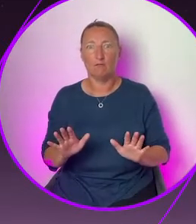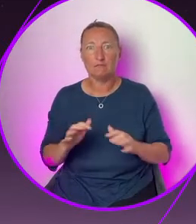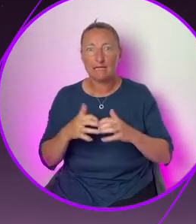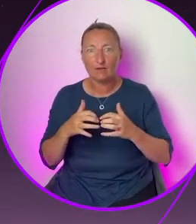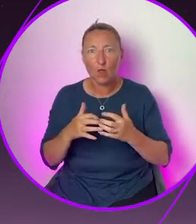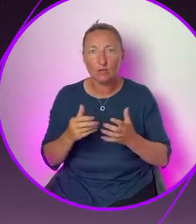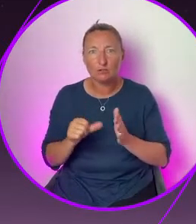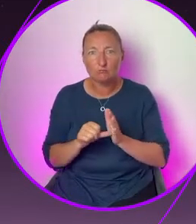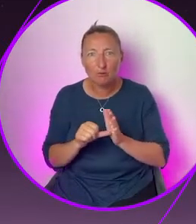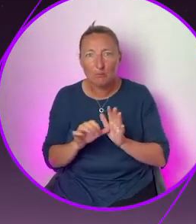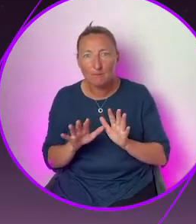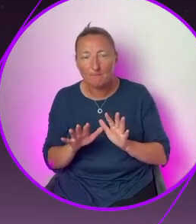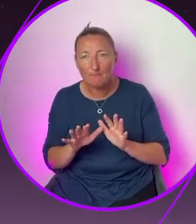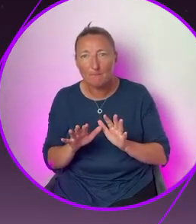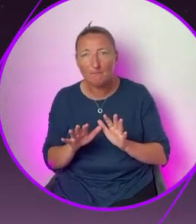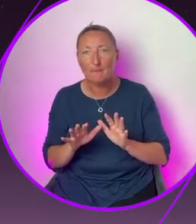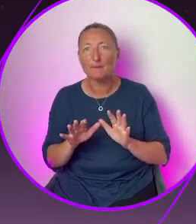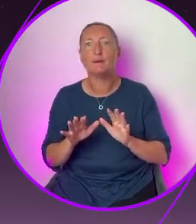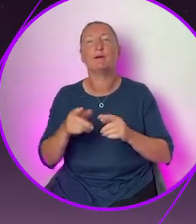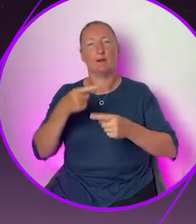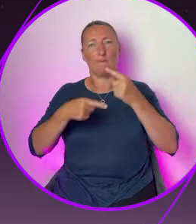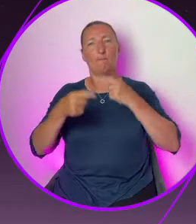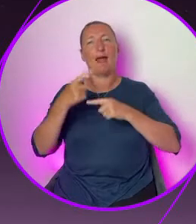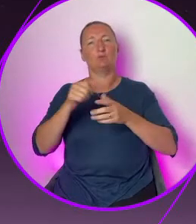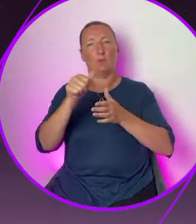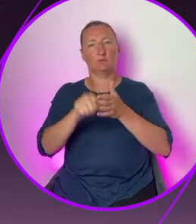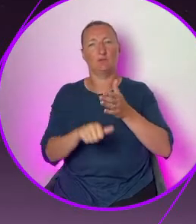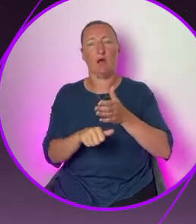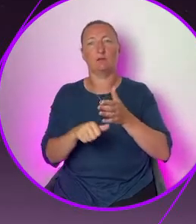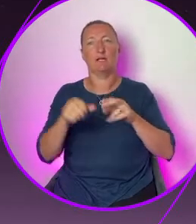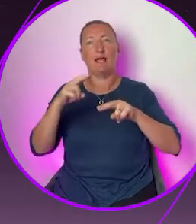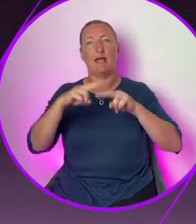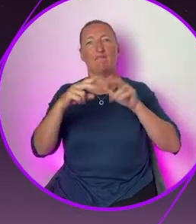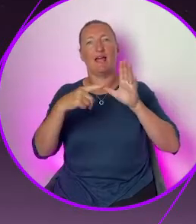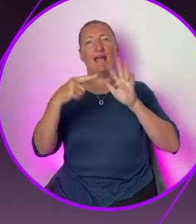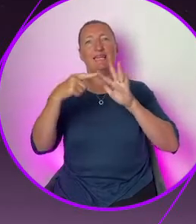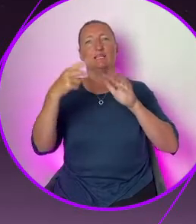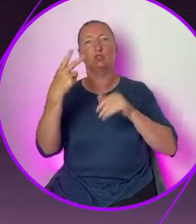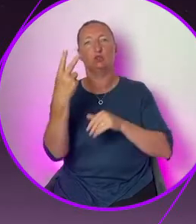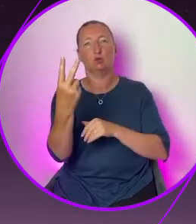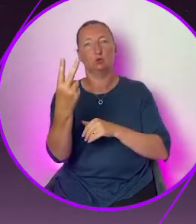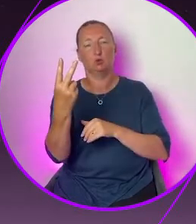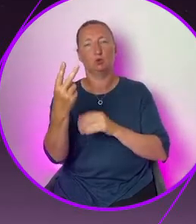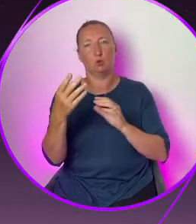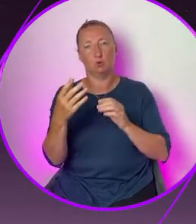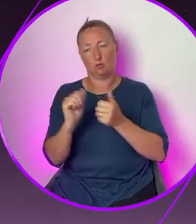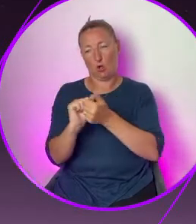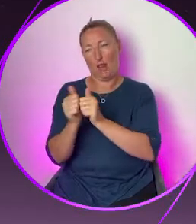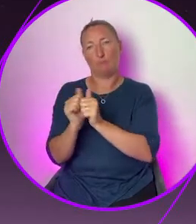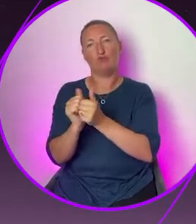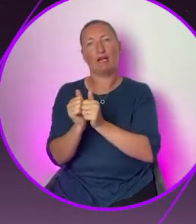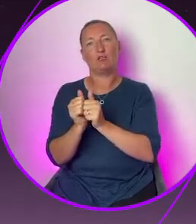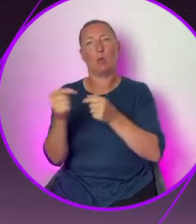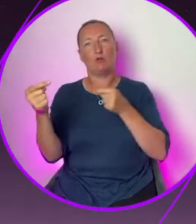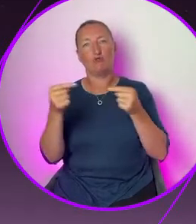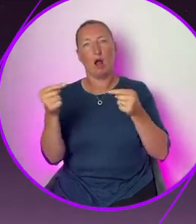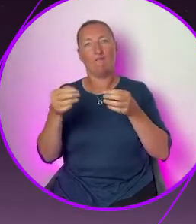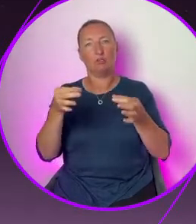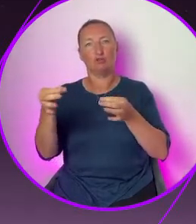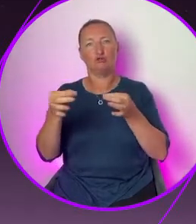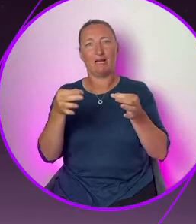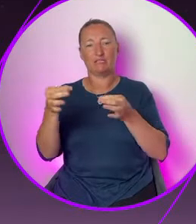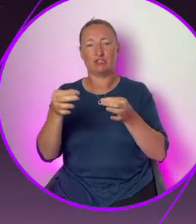beginning. Let's start at the beginning. That's always a good place. Okay, so Faye 2 was produced in collaboration with Rival Strategy, Marta